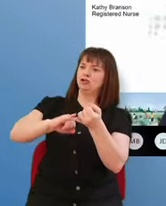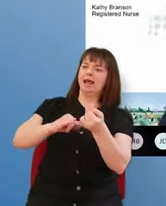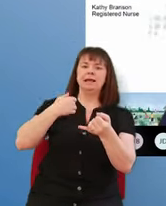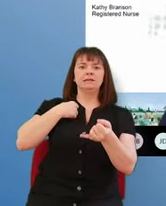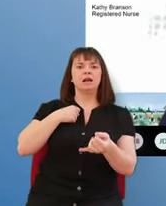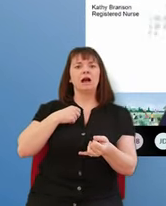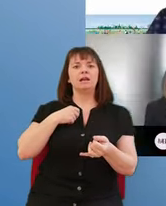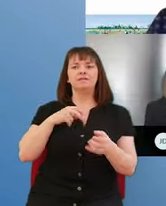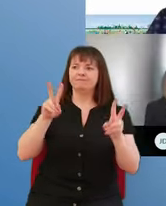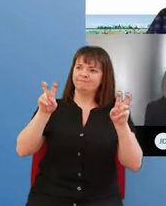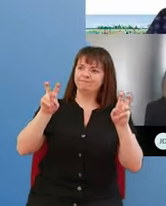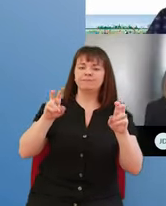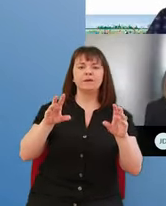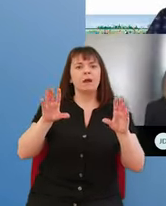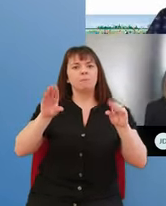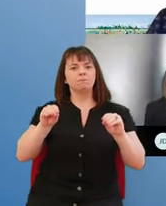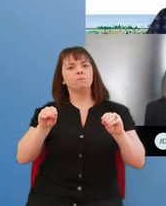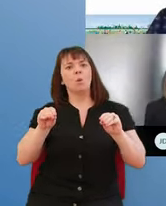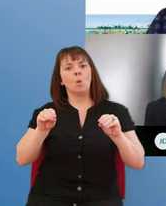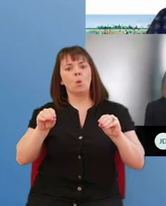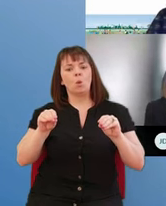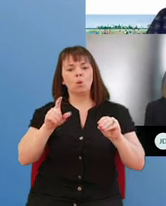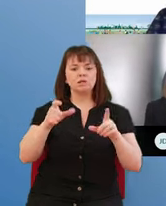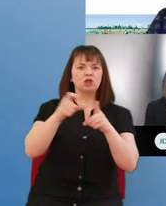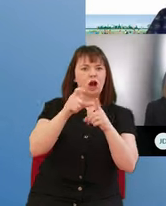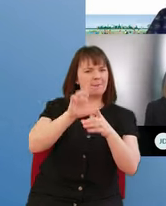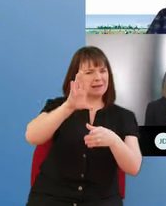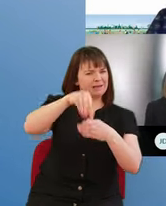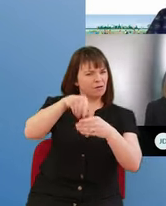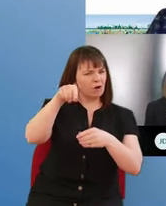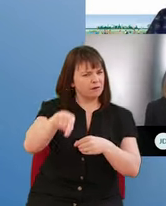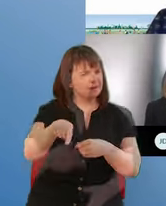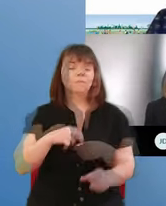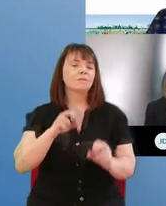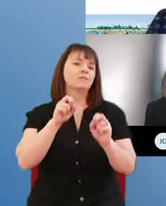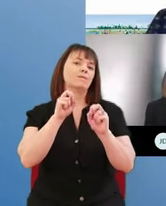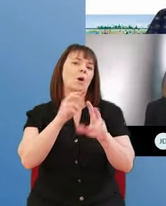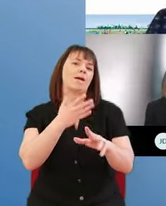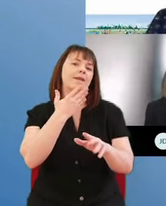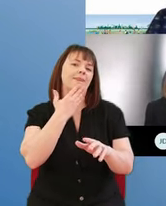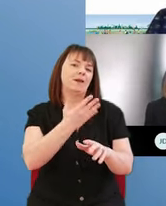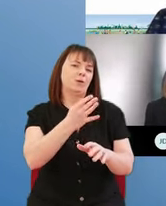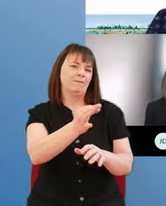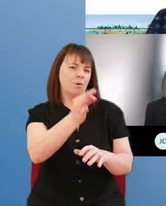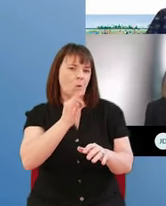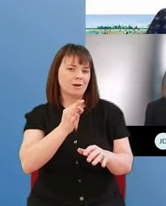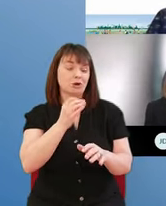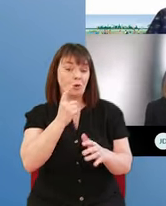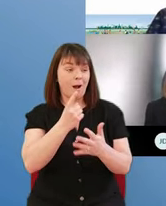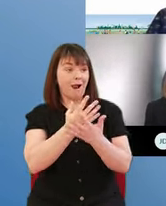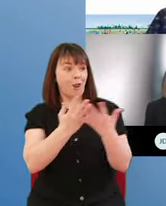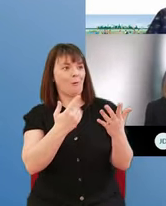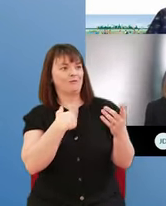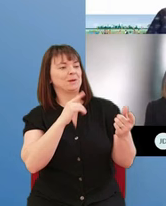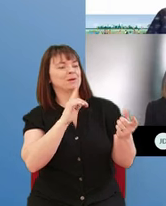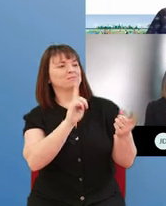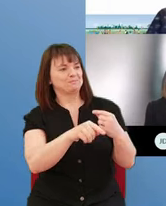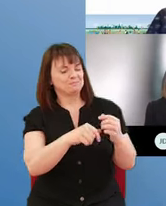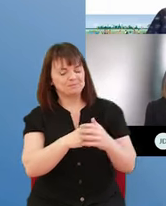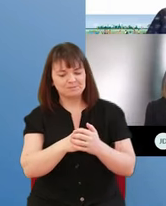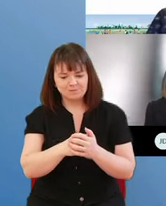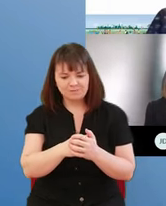So perhaps if I can start with some of the funding and QoF. The reason we looked at QoF is because we recognised that